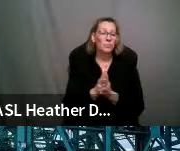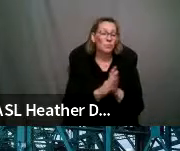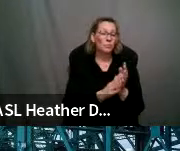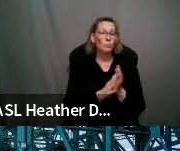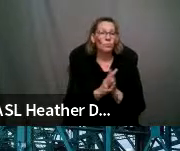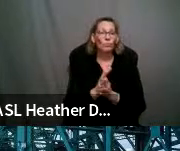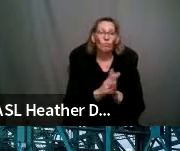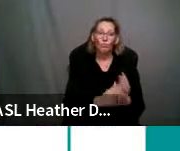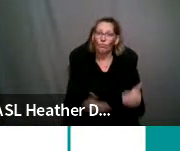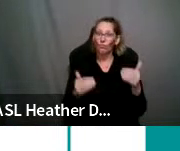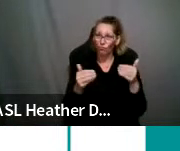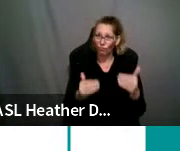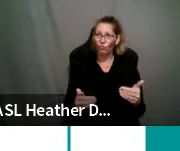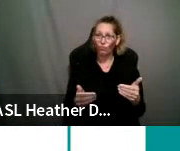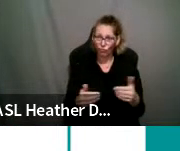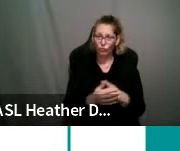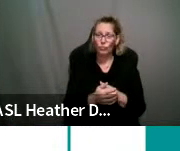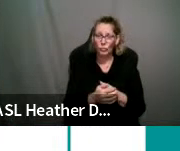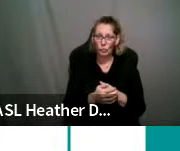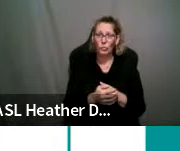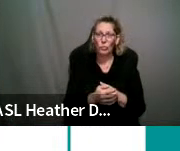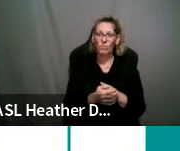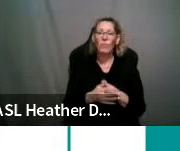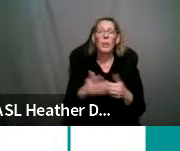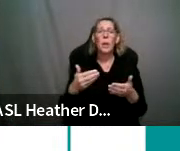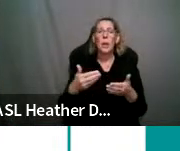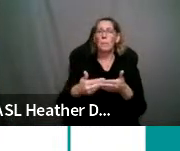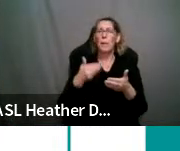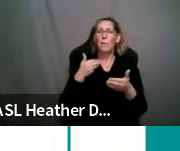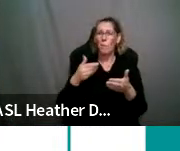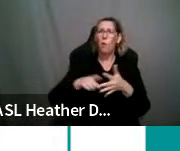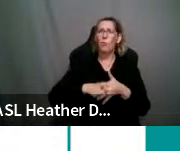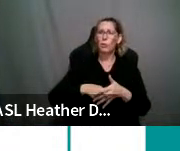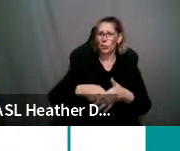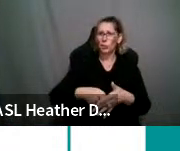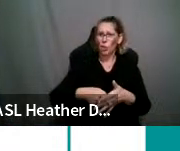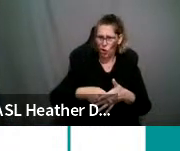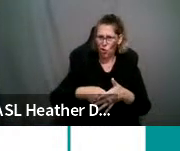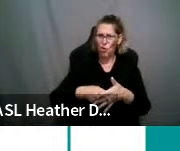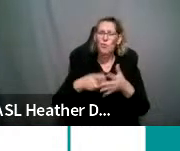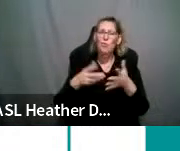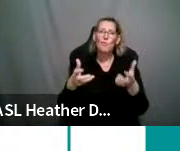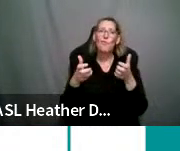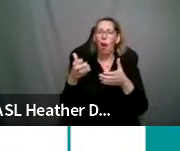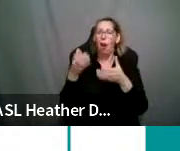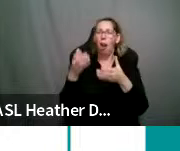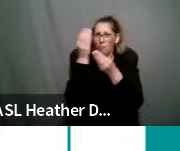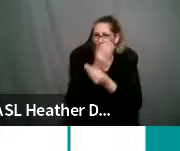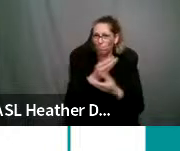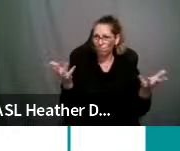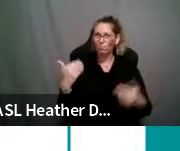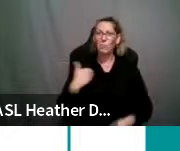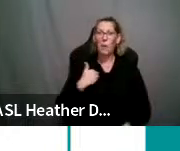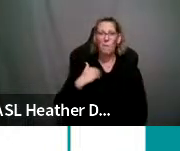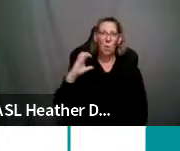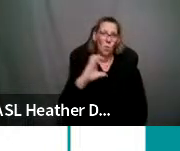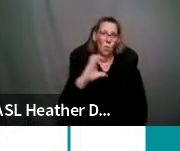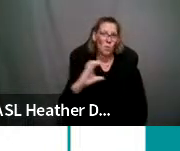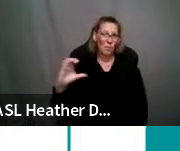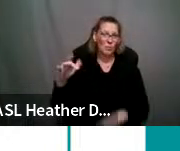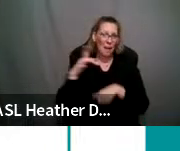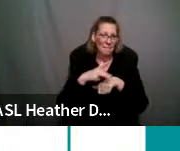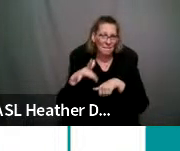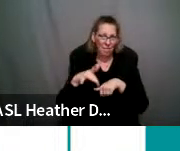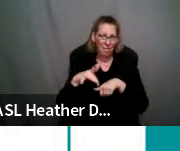so let's move ahead. Before we begin in earnest, I wanted to share that we have closed captions available in English